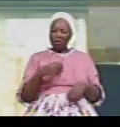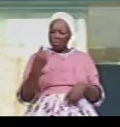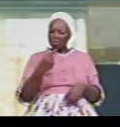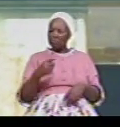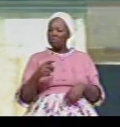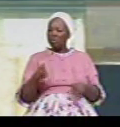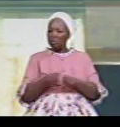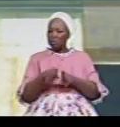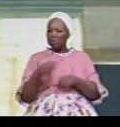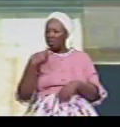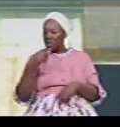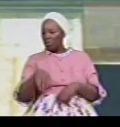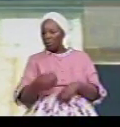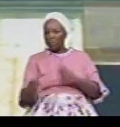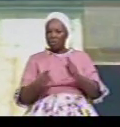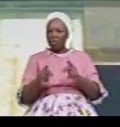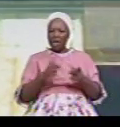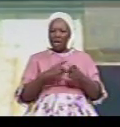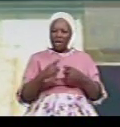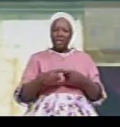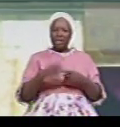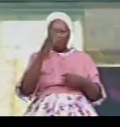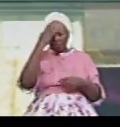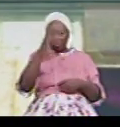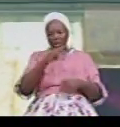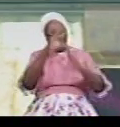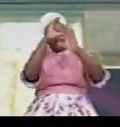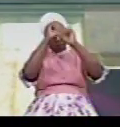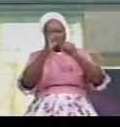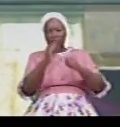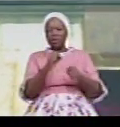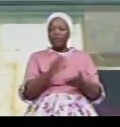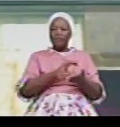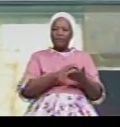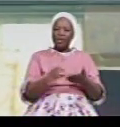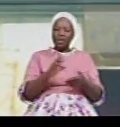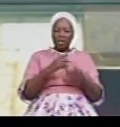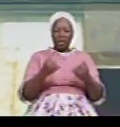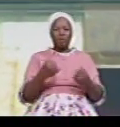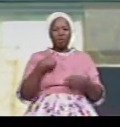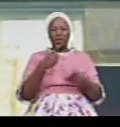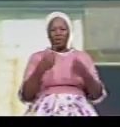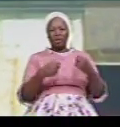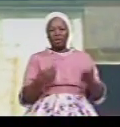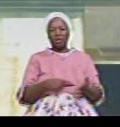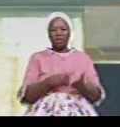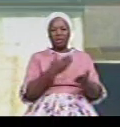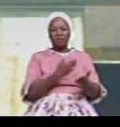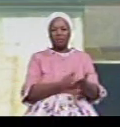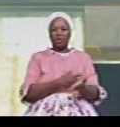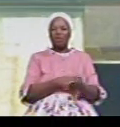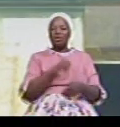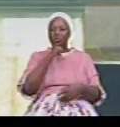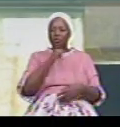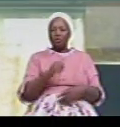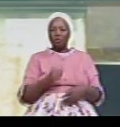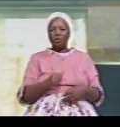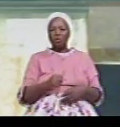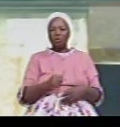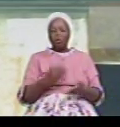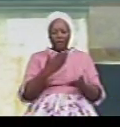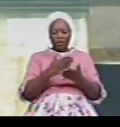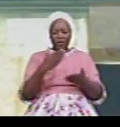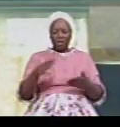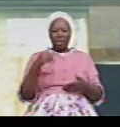even recite the memory verse. And now we came here this morning, not forsaking the assembling of